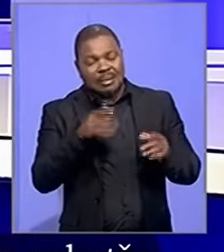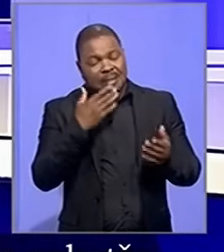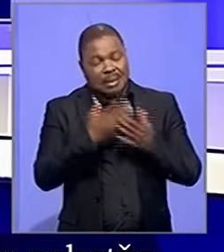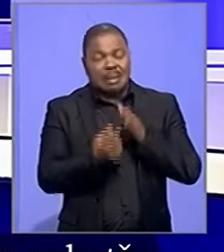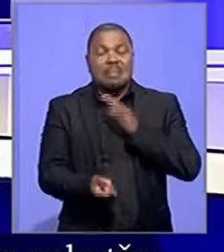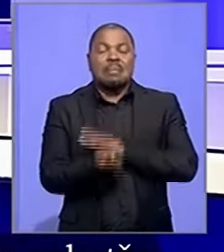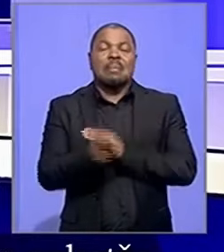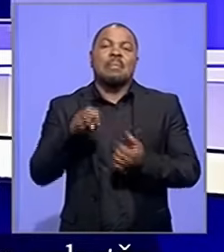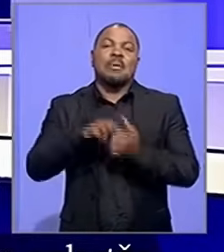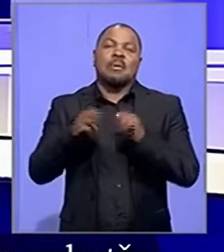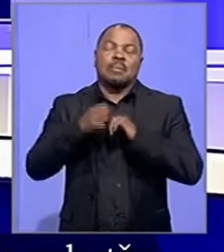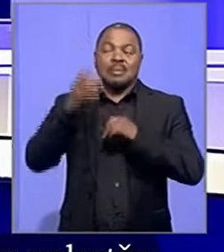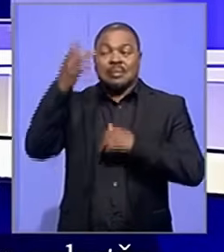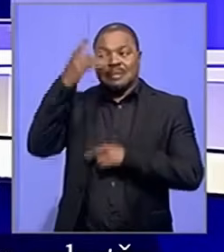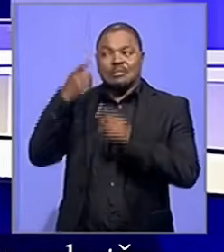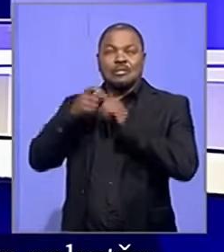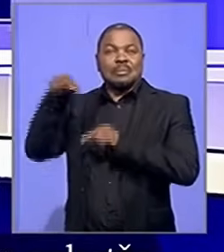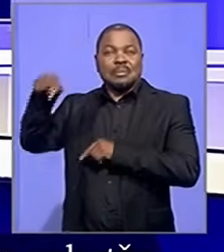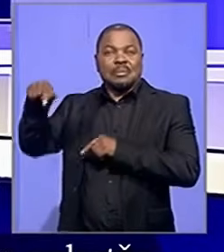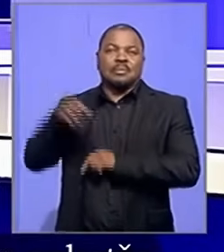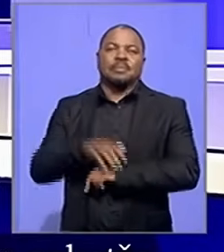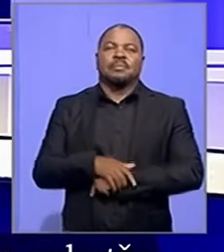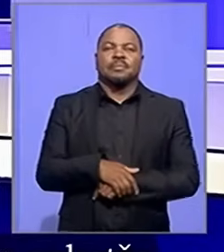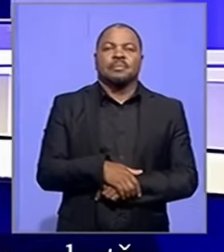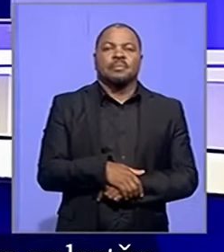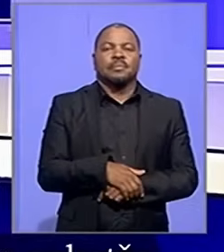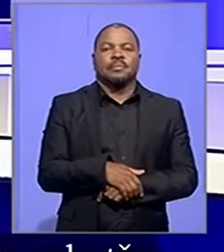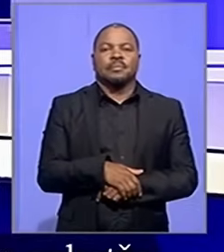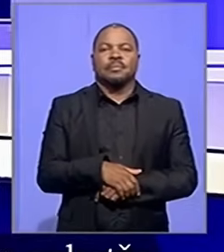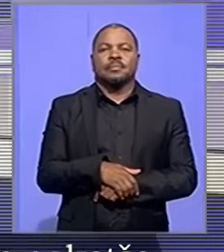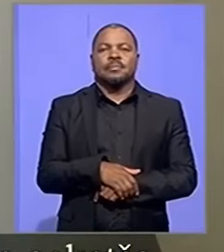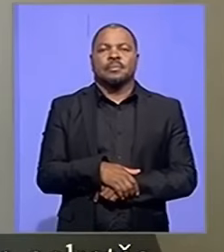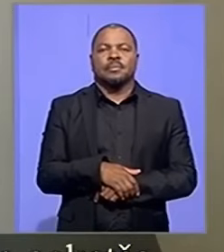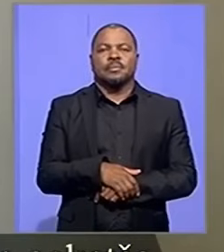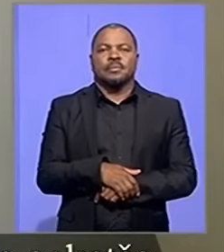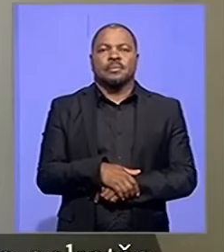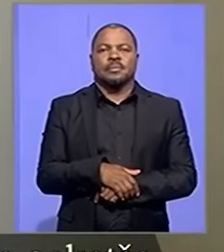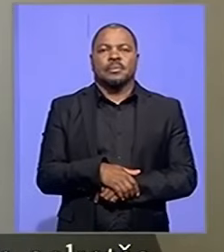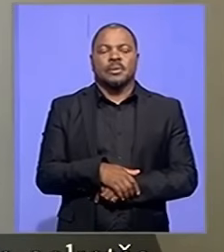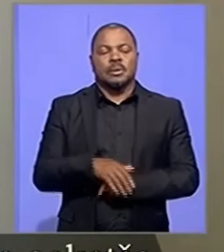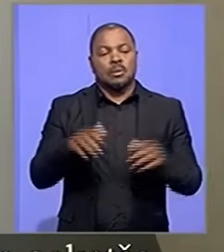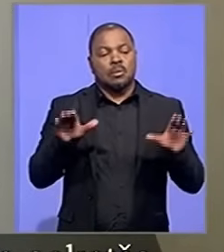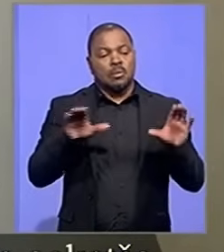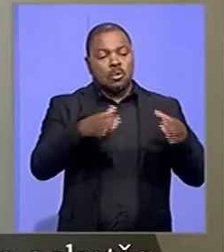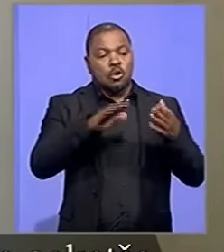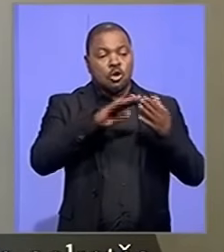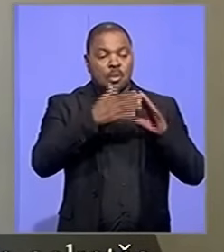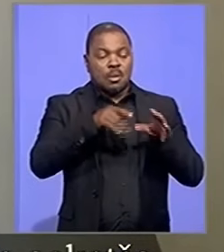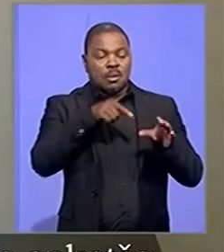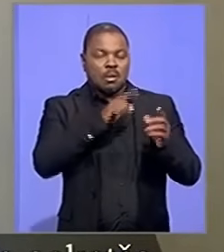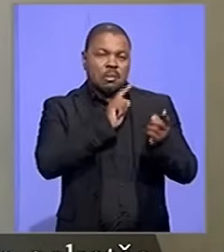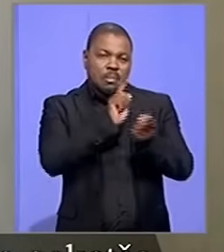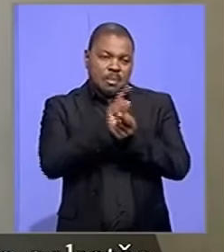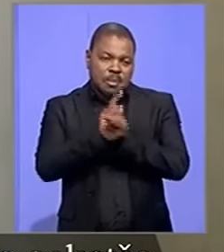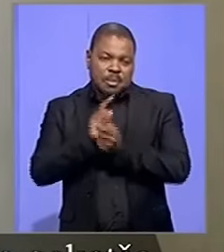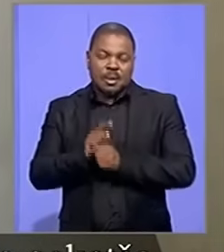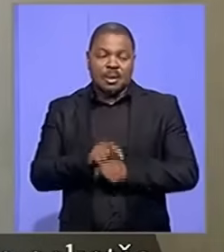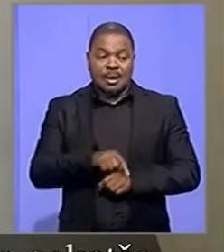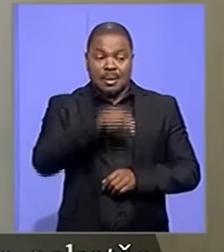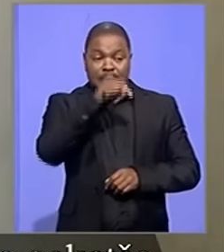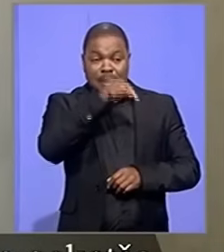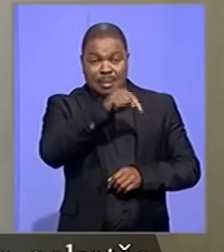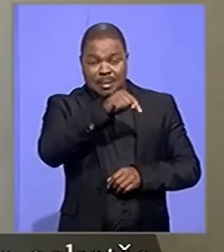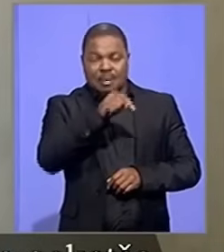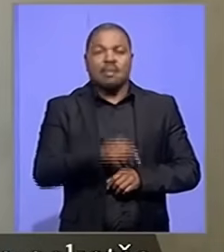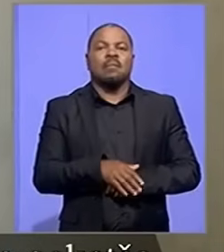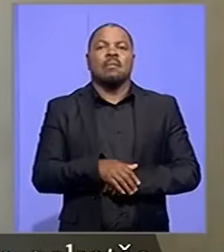baekela mathata goba malwetše ao a rilego baneng ba bona. Re kopana le setlhopha sa baagi. Magareng ga